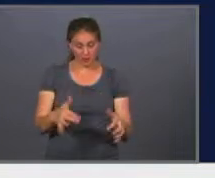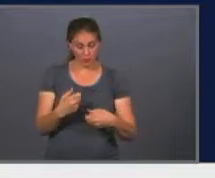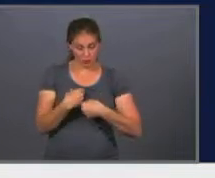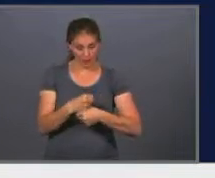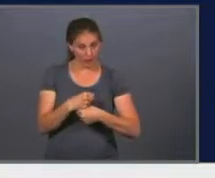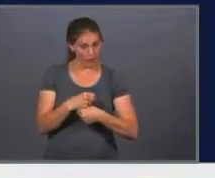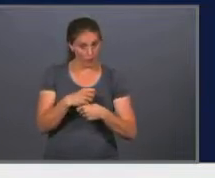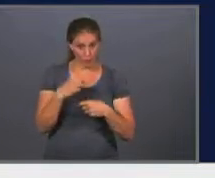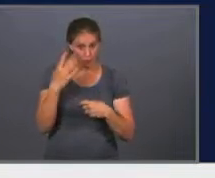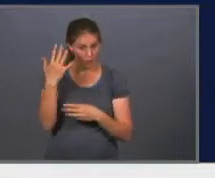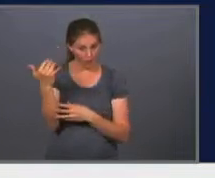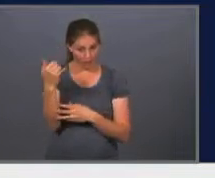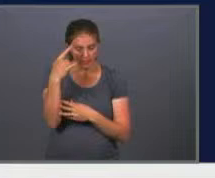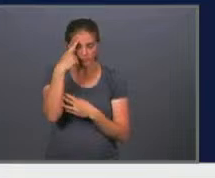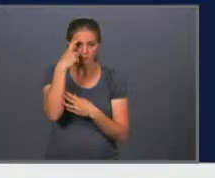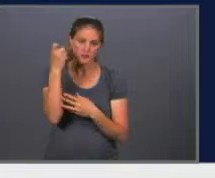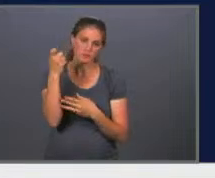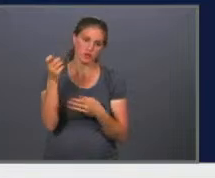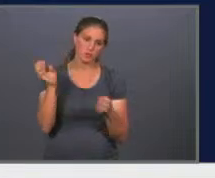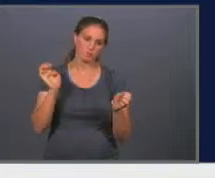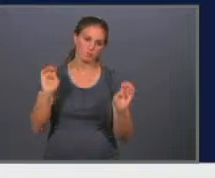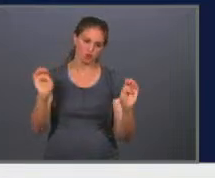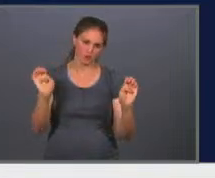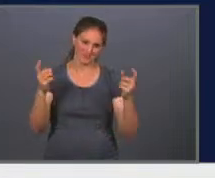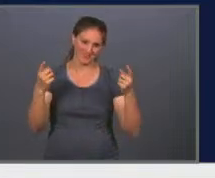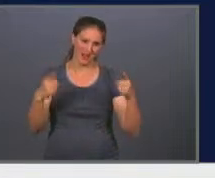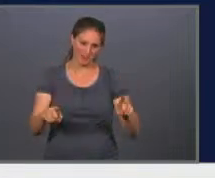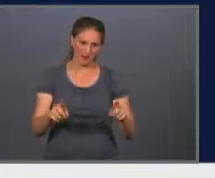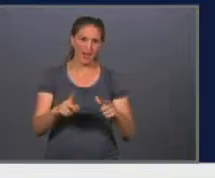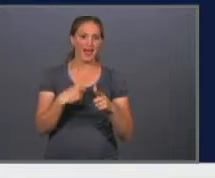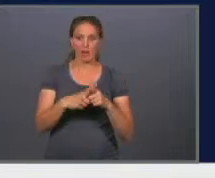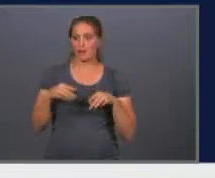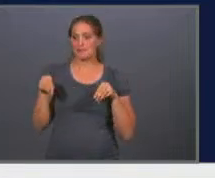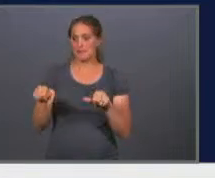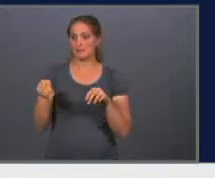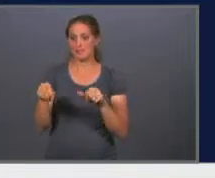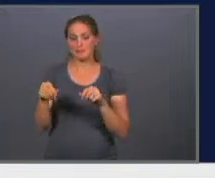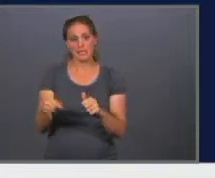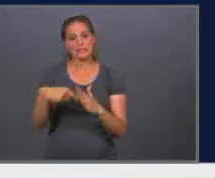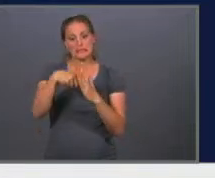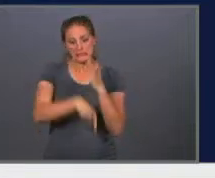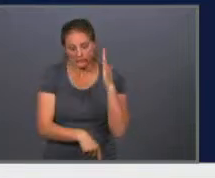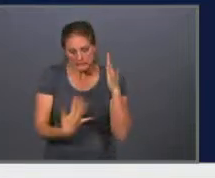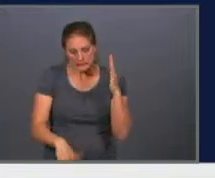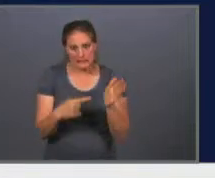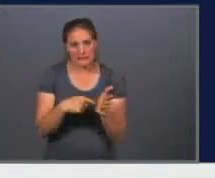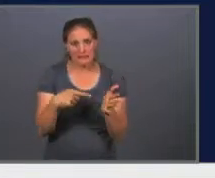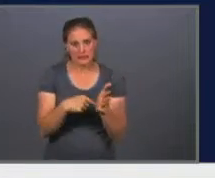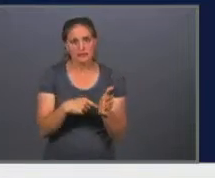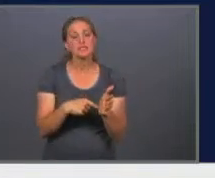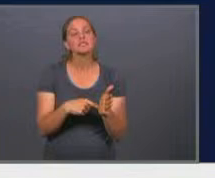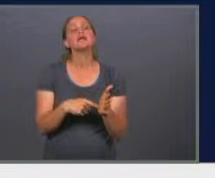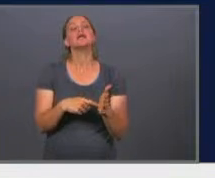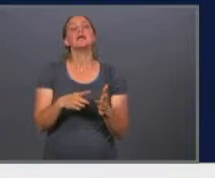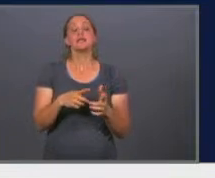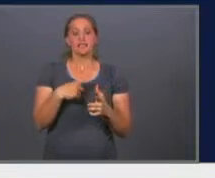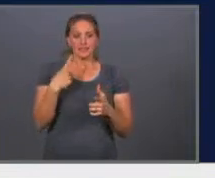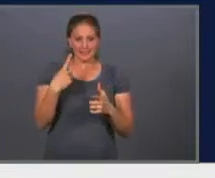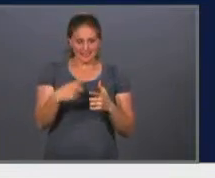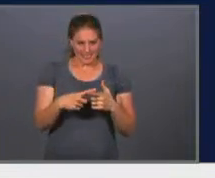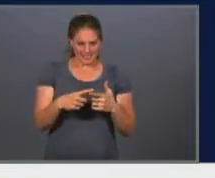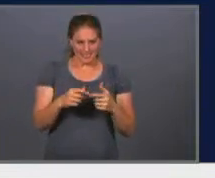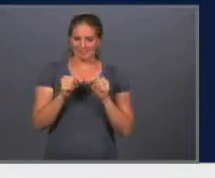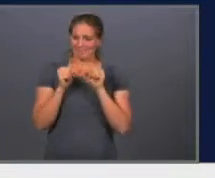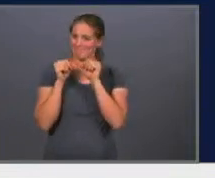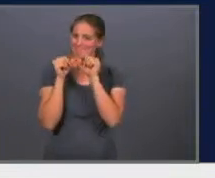an emergency occurs, and our deficits are born in an emergency, and then very often they